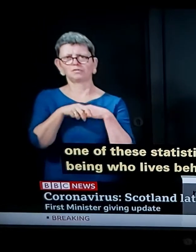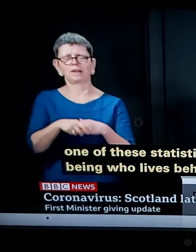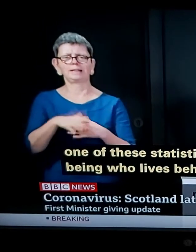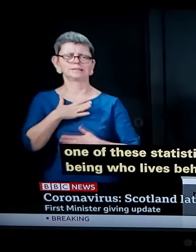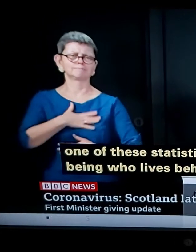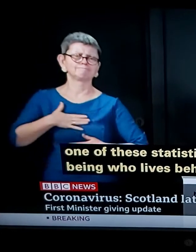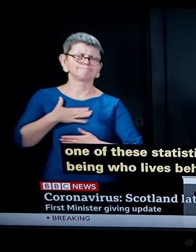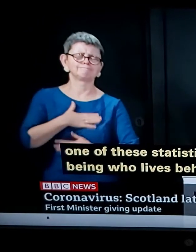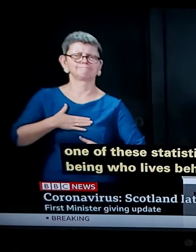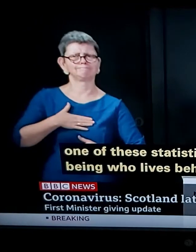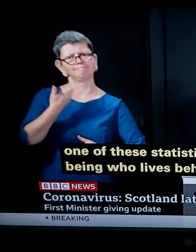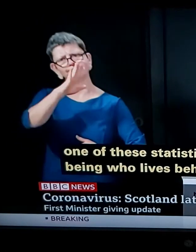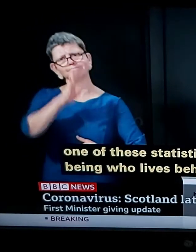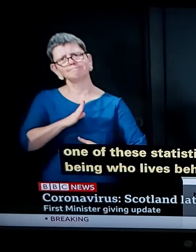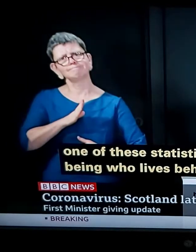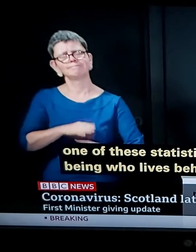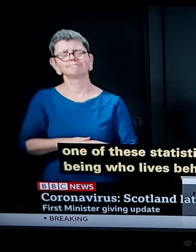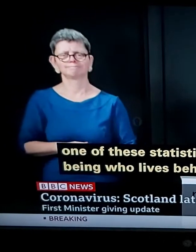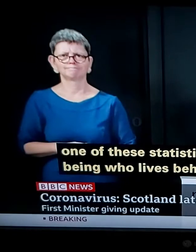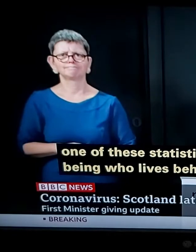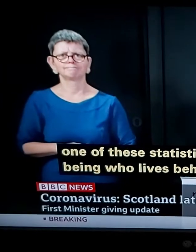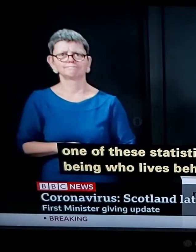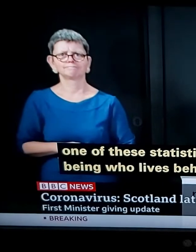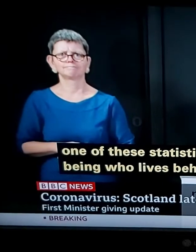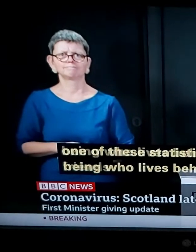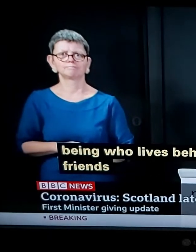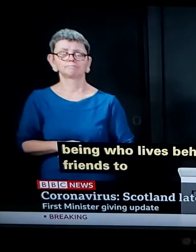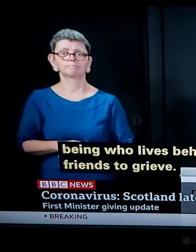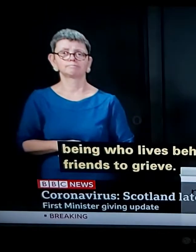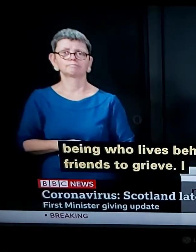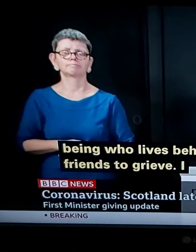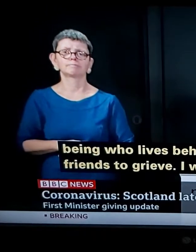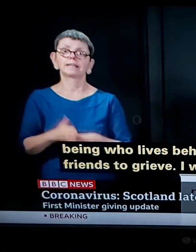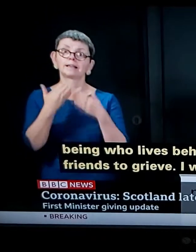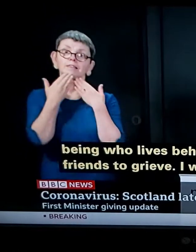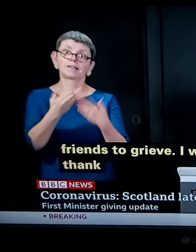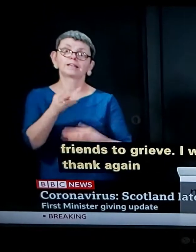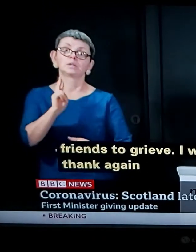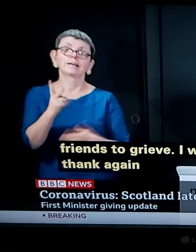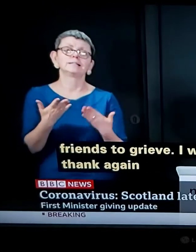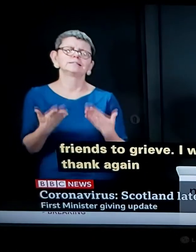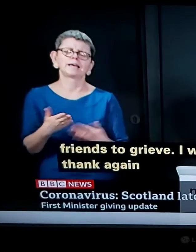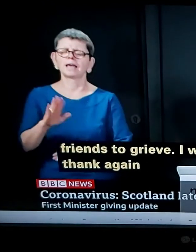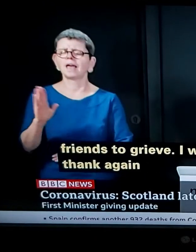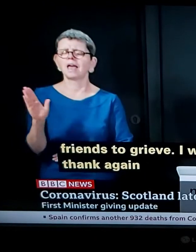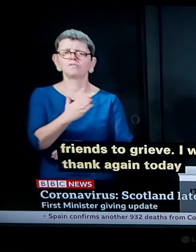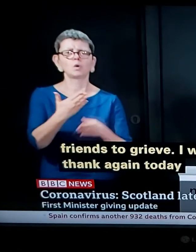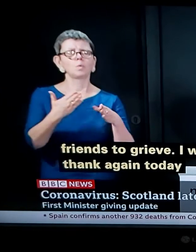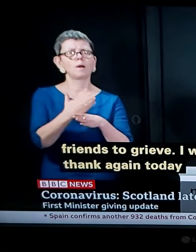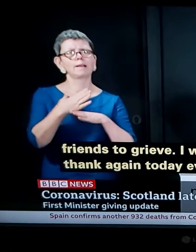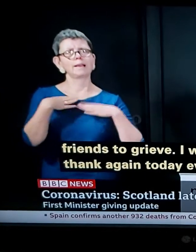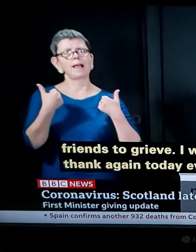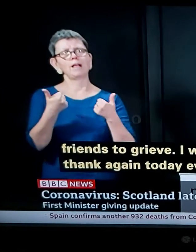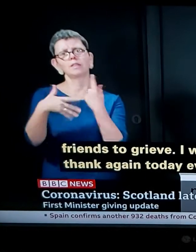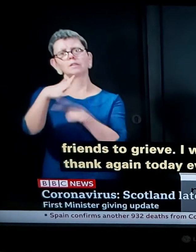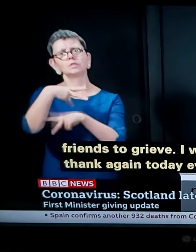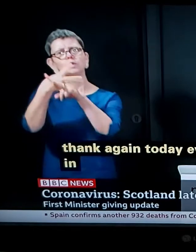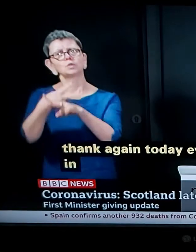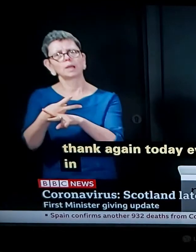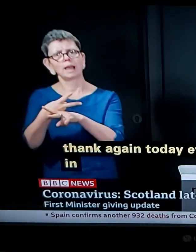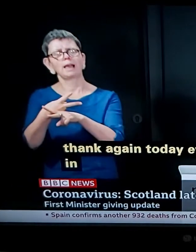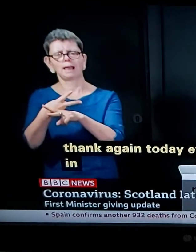grieve for them. I want also to thank again today everyone working in our health and care sector, but I'm